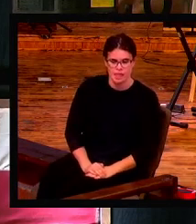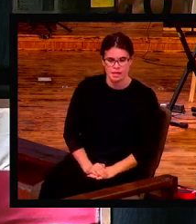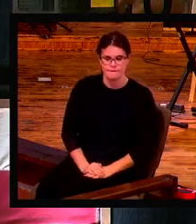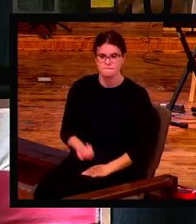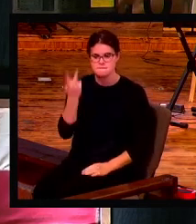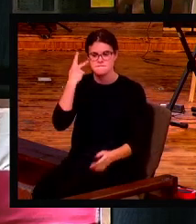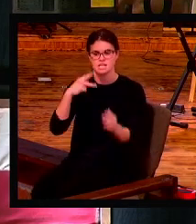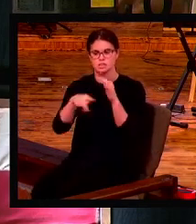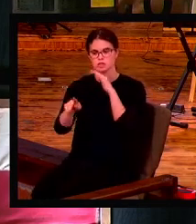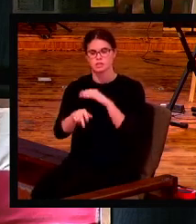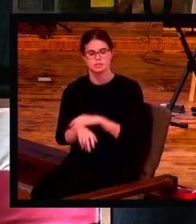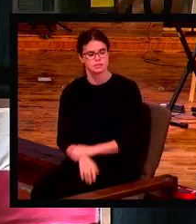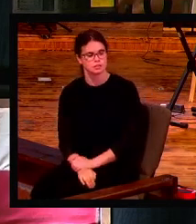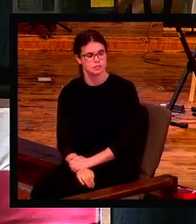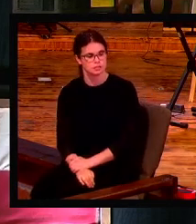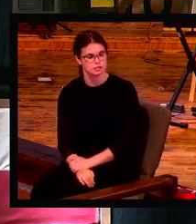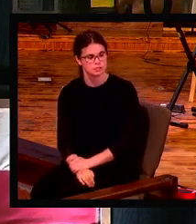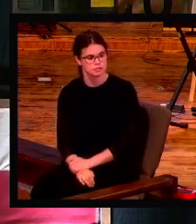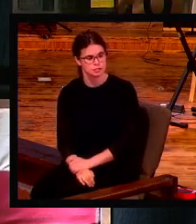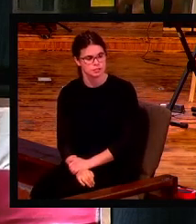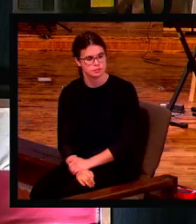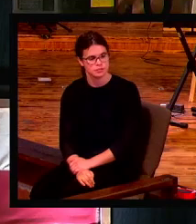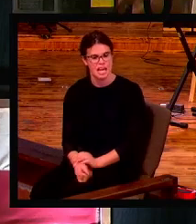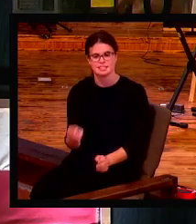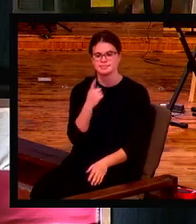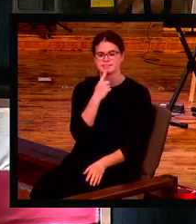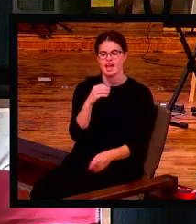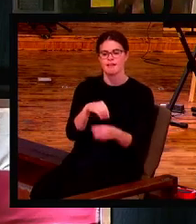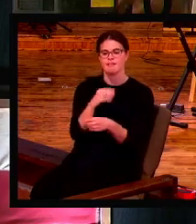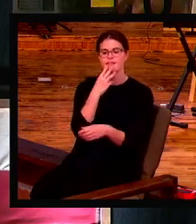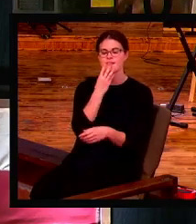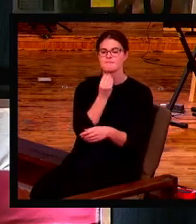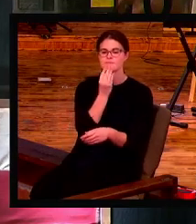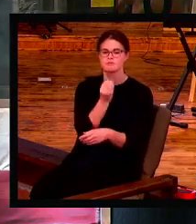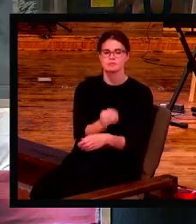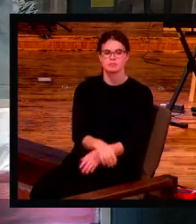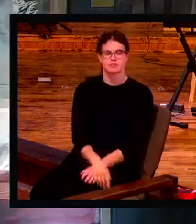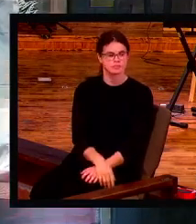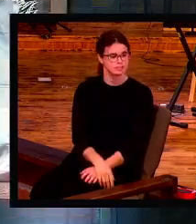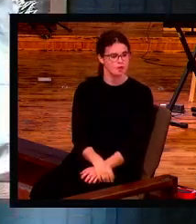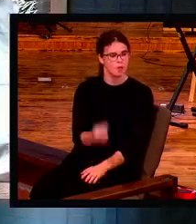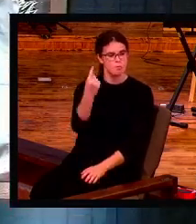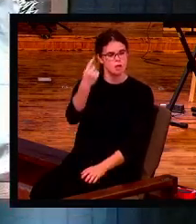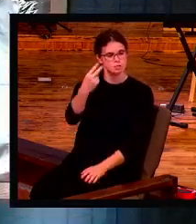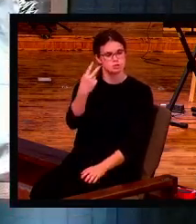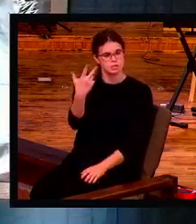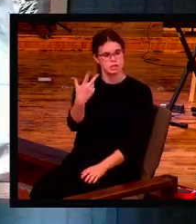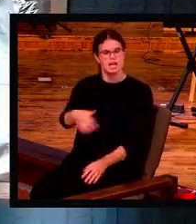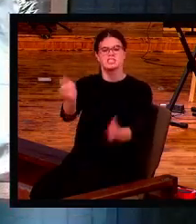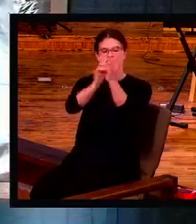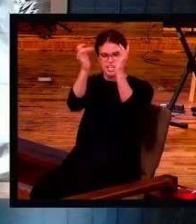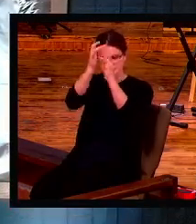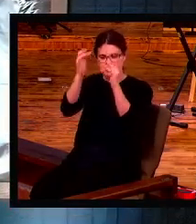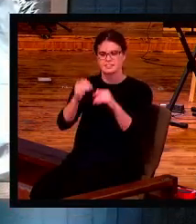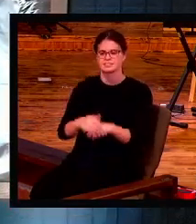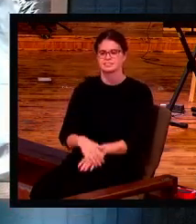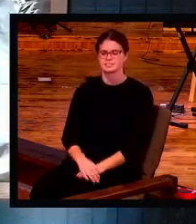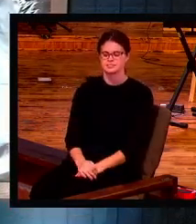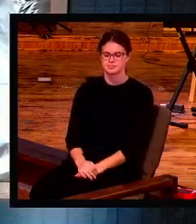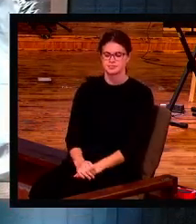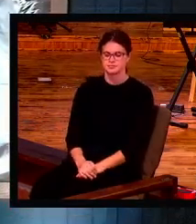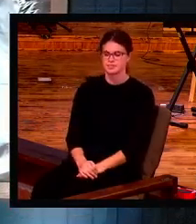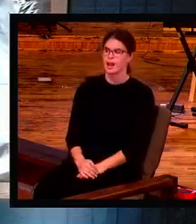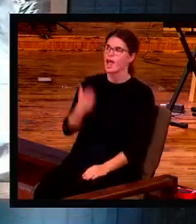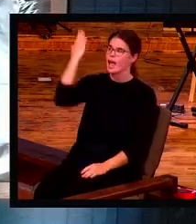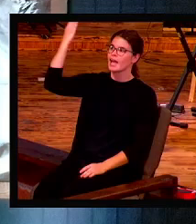vision. Vision. Chazon. Yeah, oh, y'all like that. One, two, three. Jesus! He's the